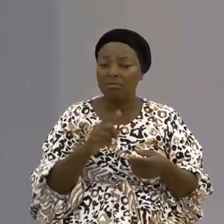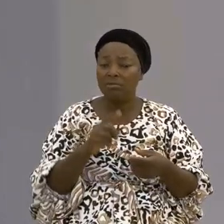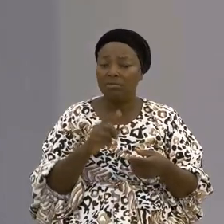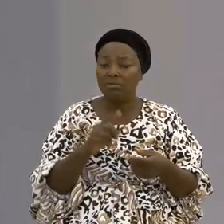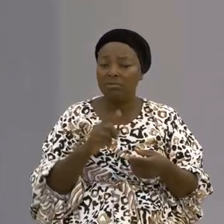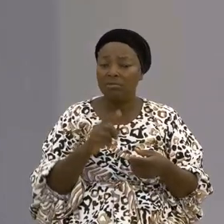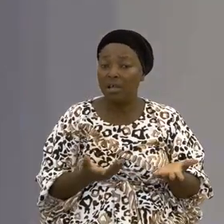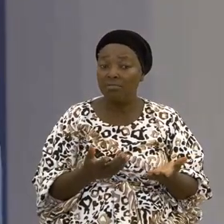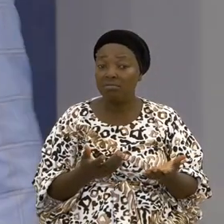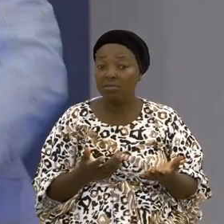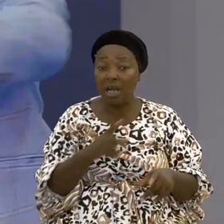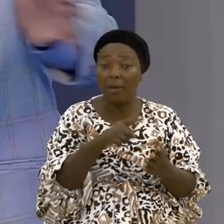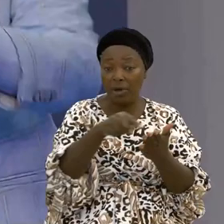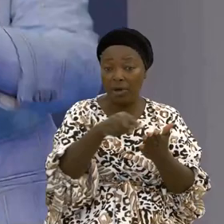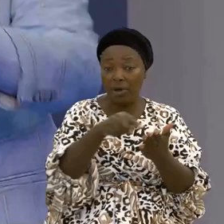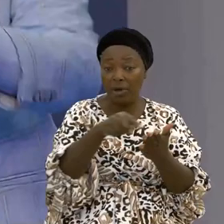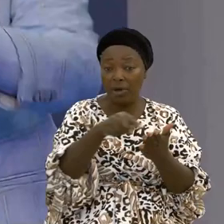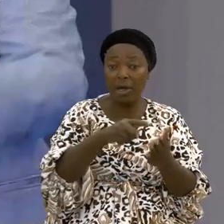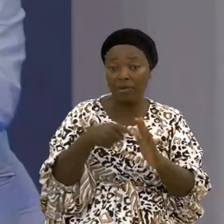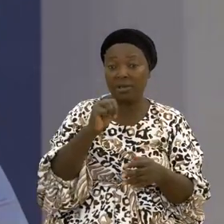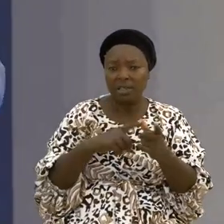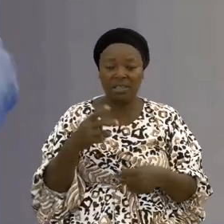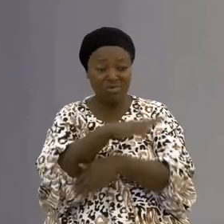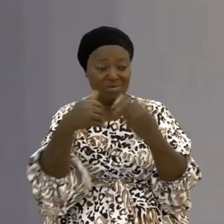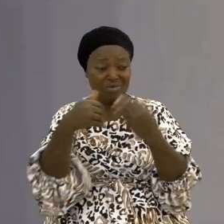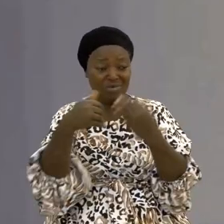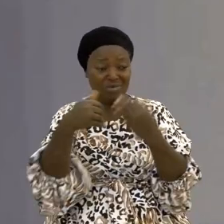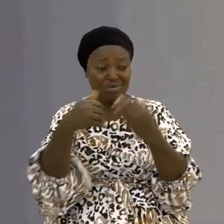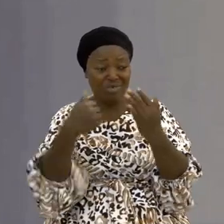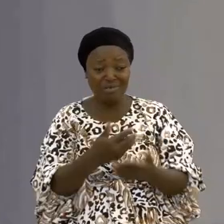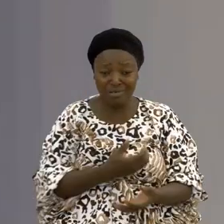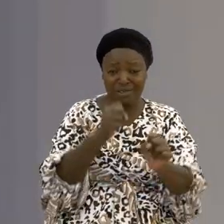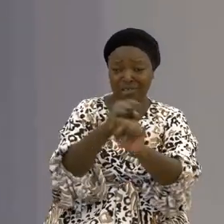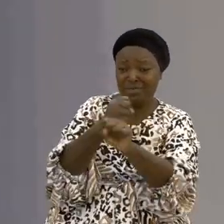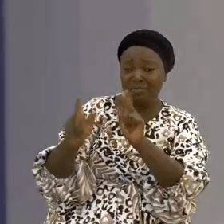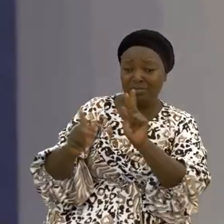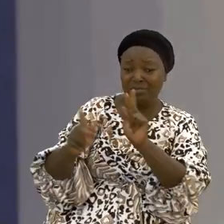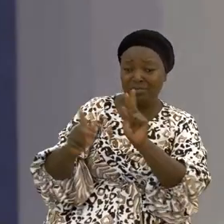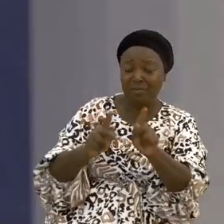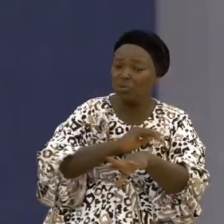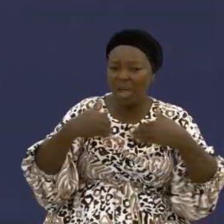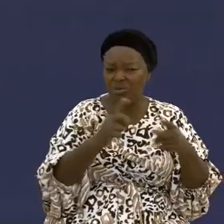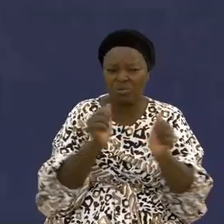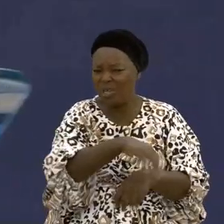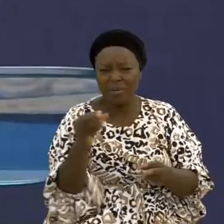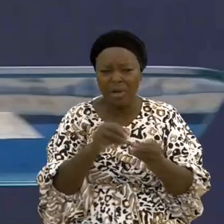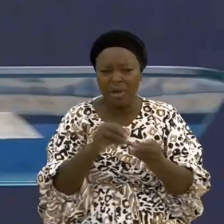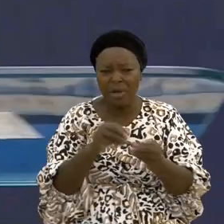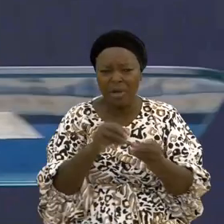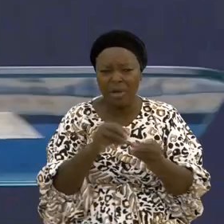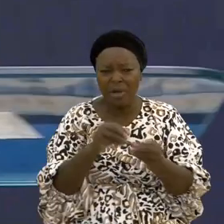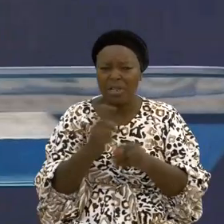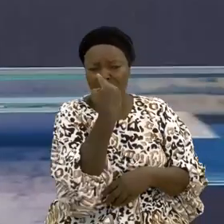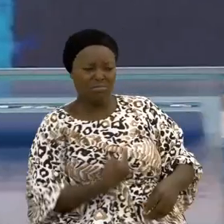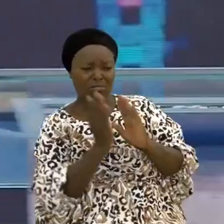say, it's come born again people. We have nothing to do with you anymore. You are isolated and